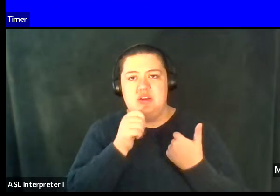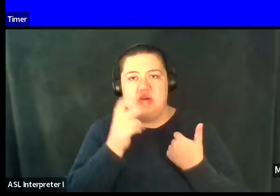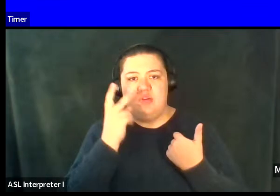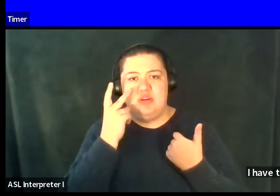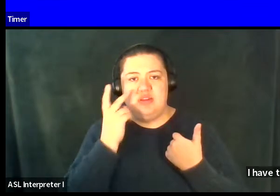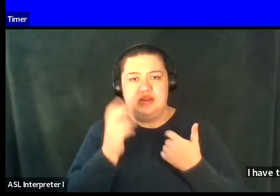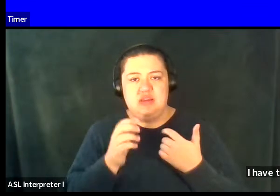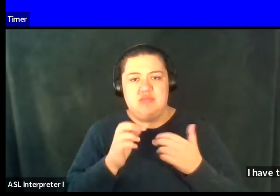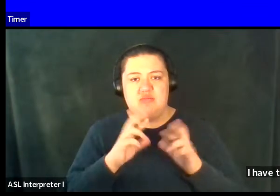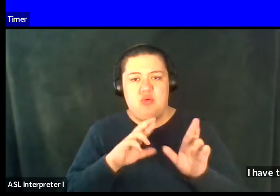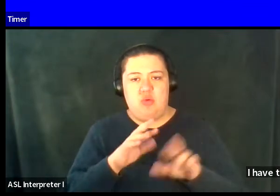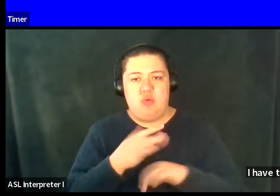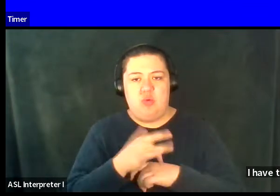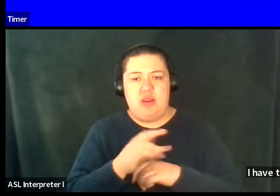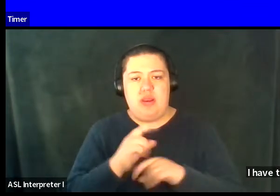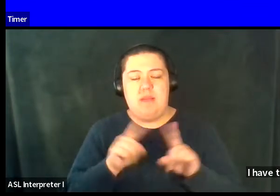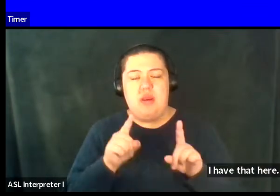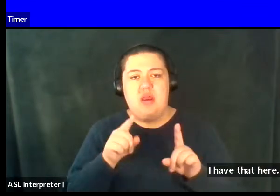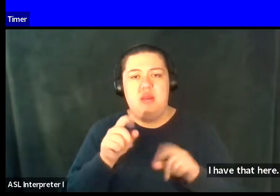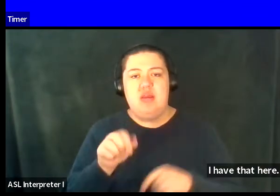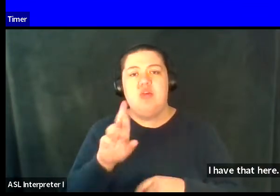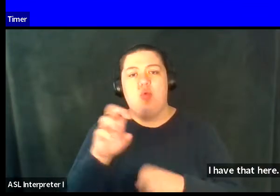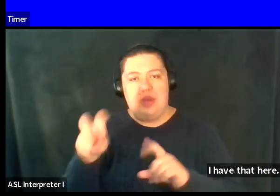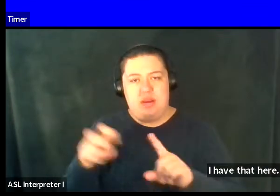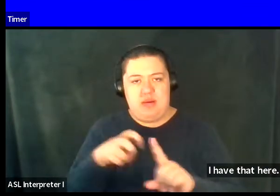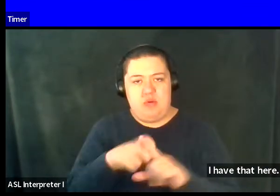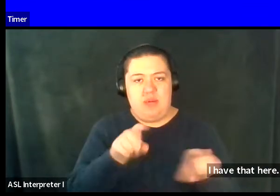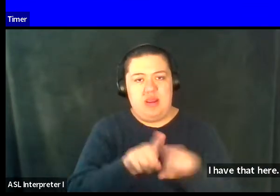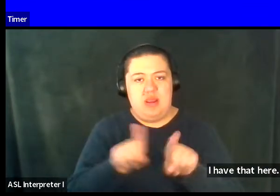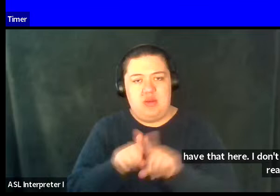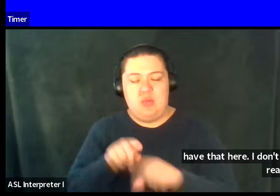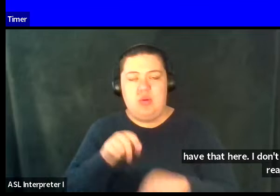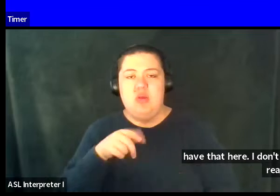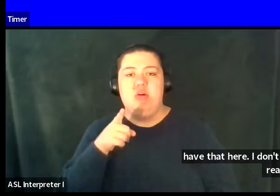but this is a reappointment, so she has been on the